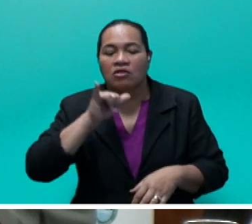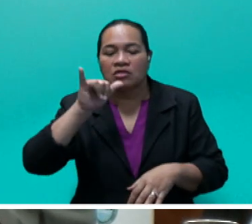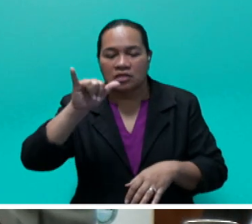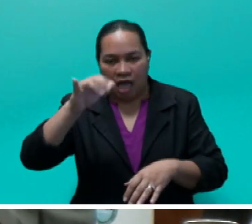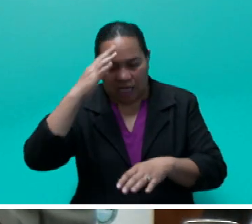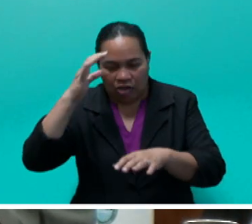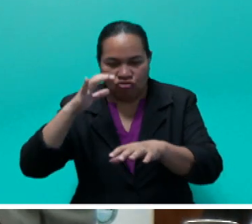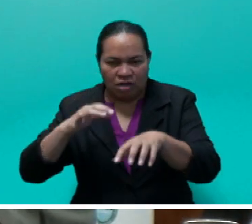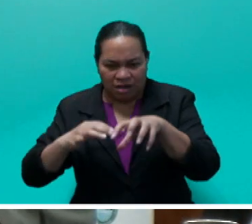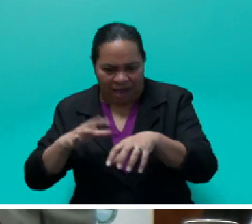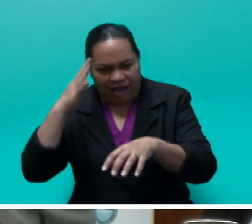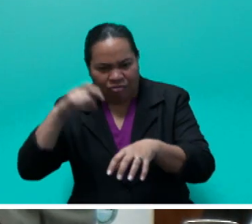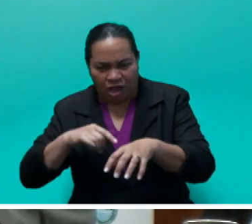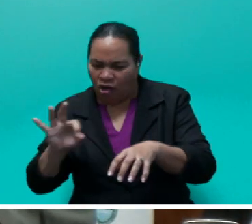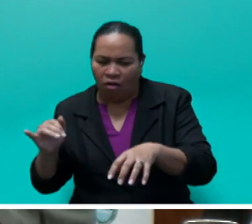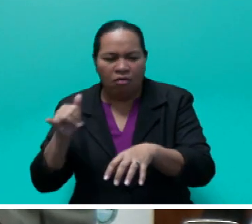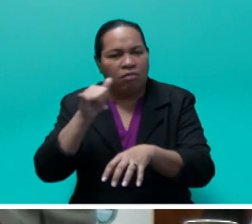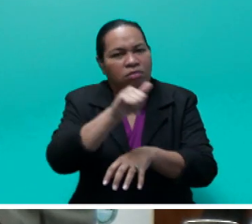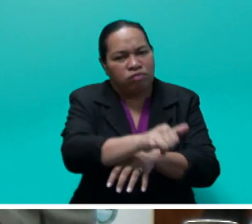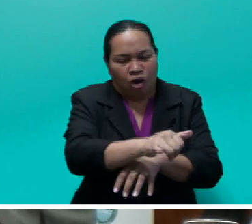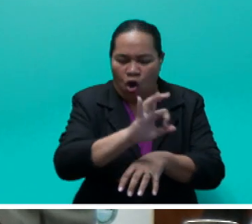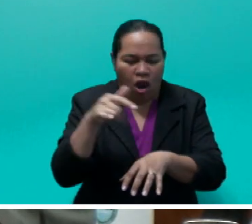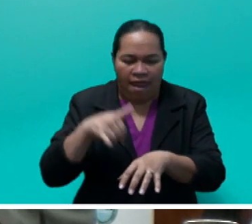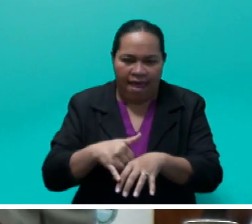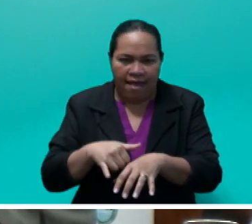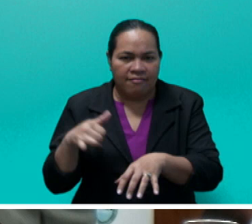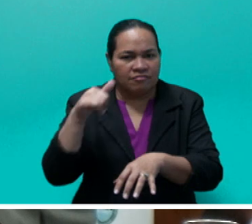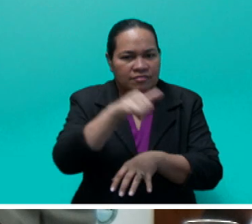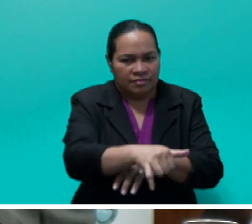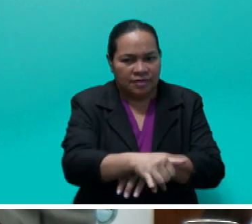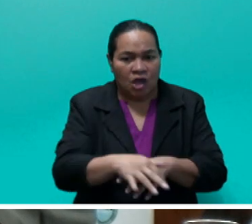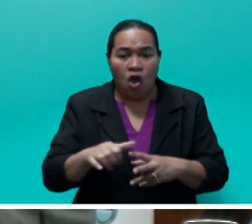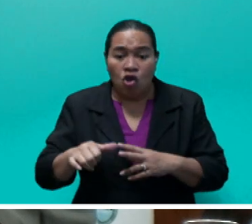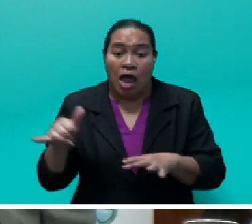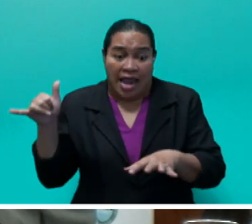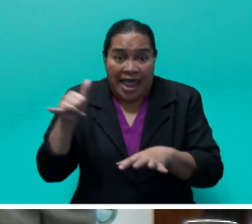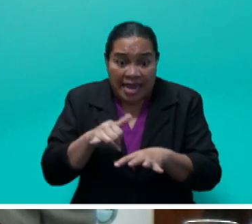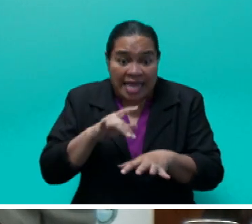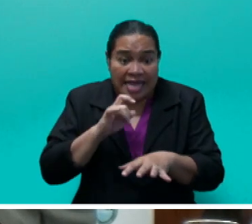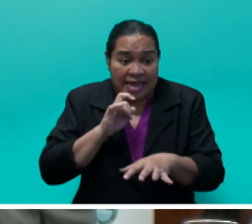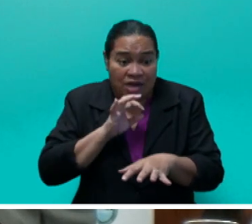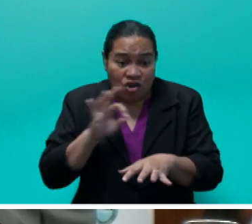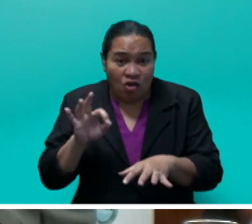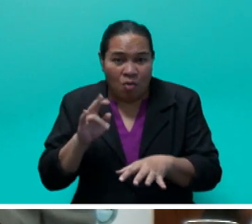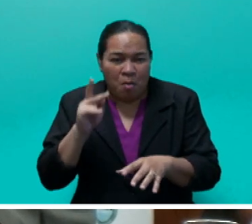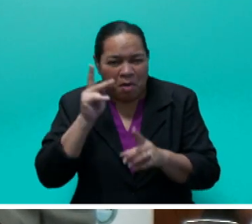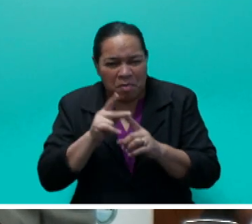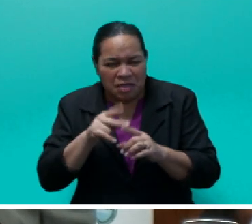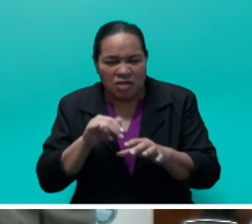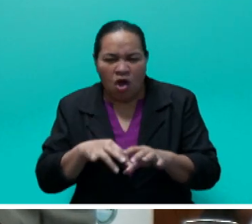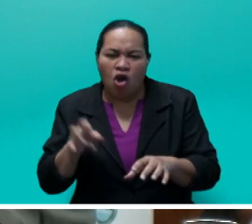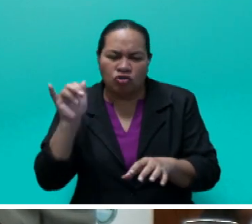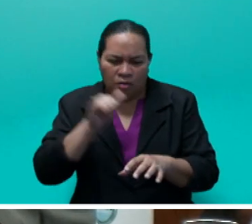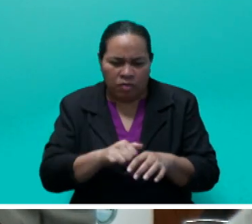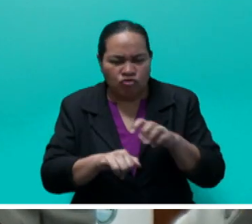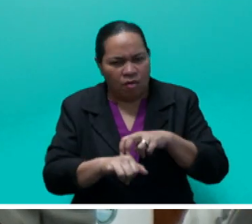landing. The second freedom, land for non-traffic purposes. Third freedom, drop off passengers from